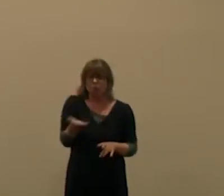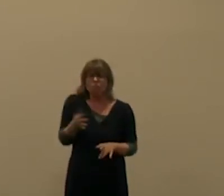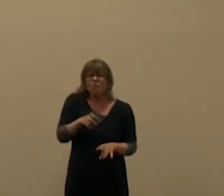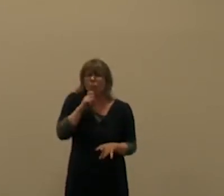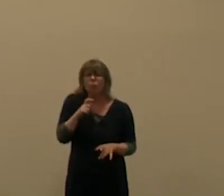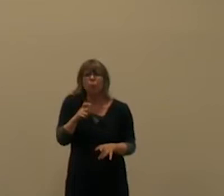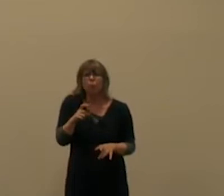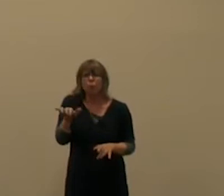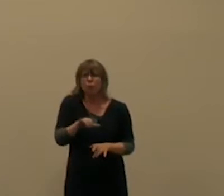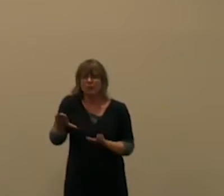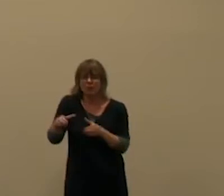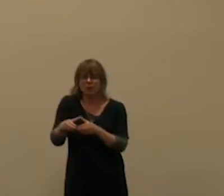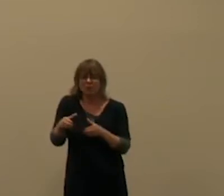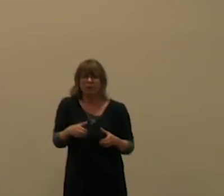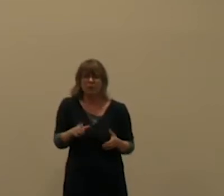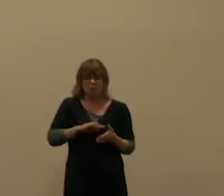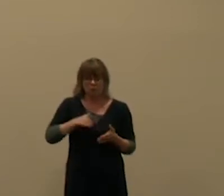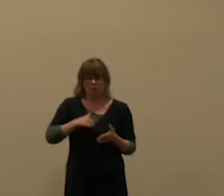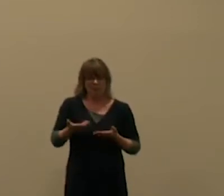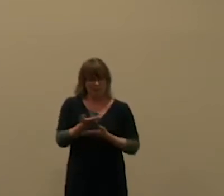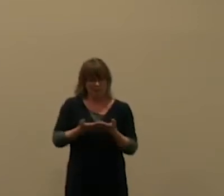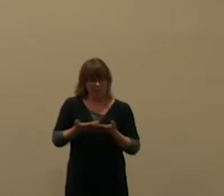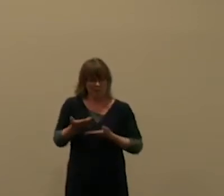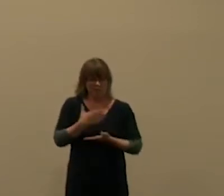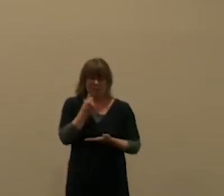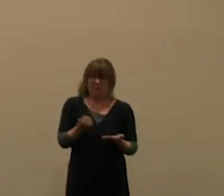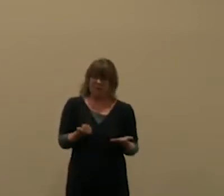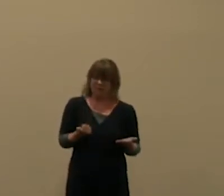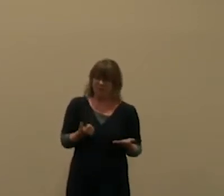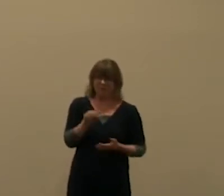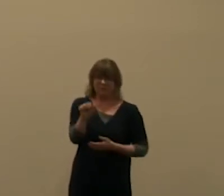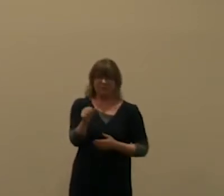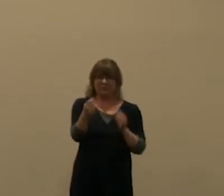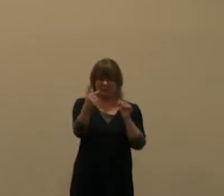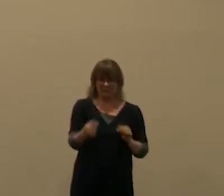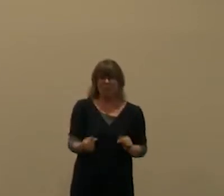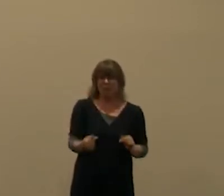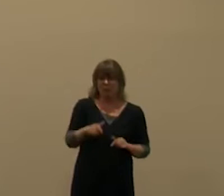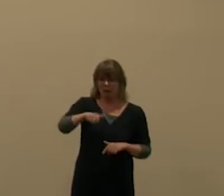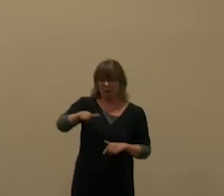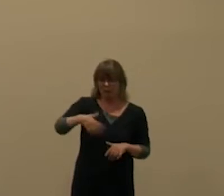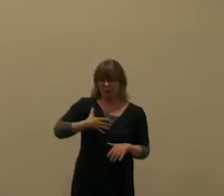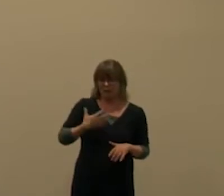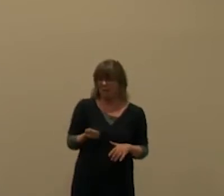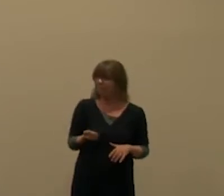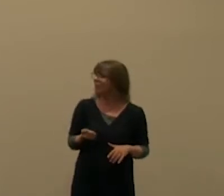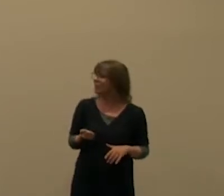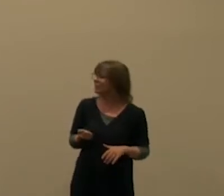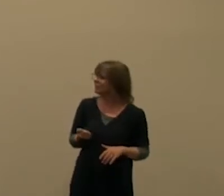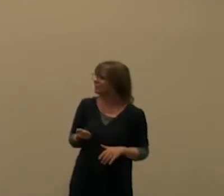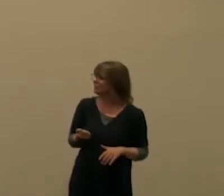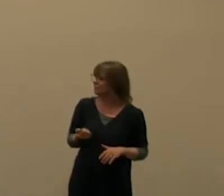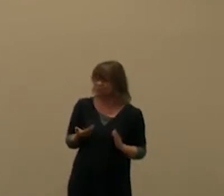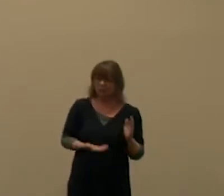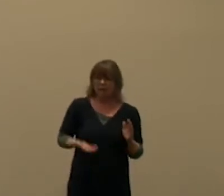from. Also, as I said, I'm a consultant. I've got 6 email clients, and adding